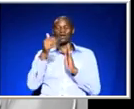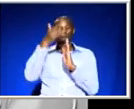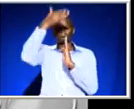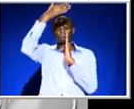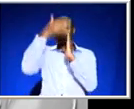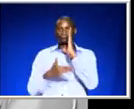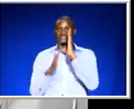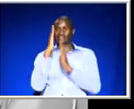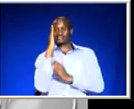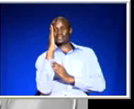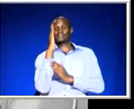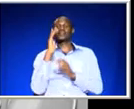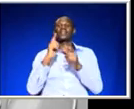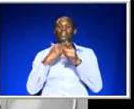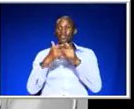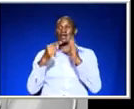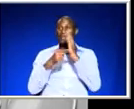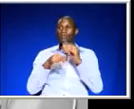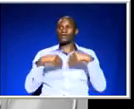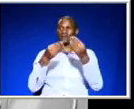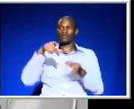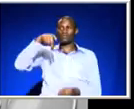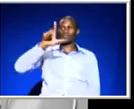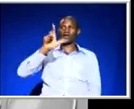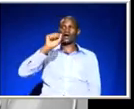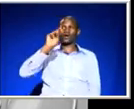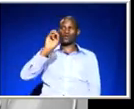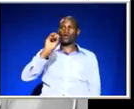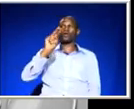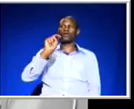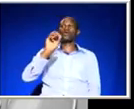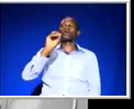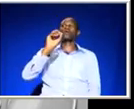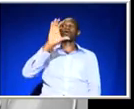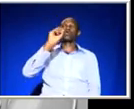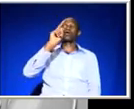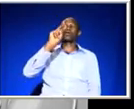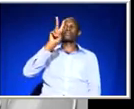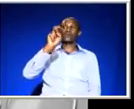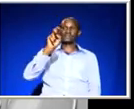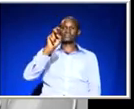straight, and we call it plano convex lens.